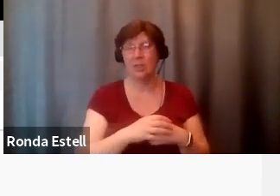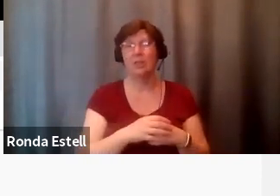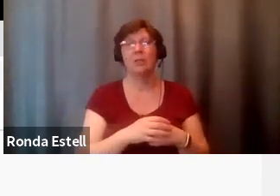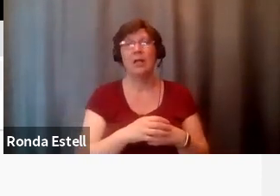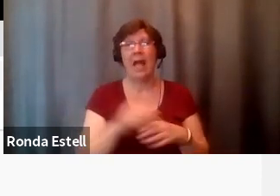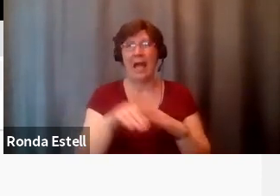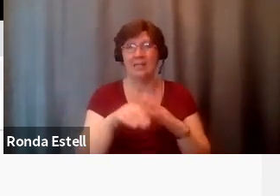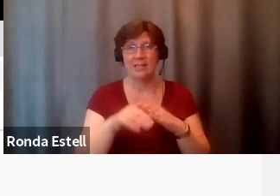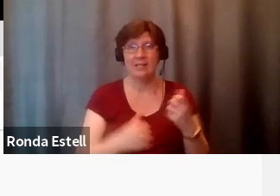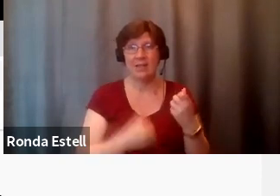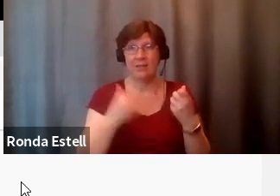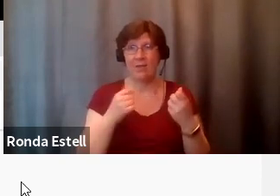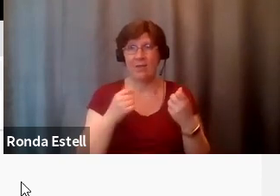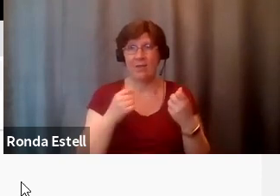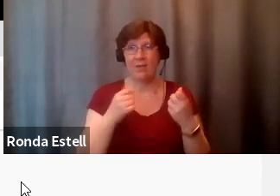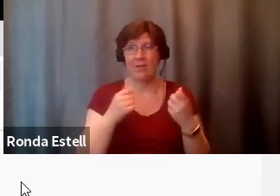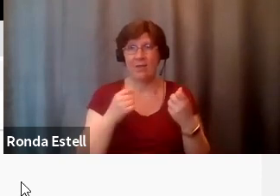Access Living and one other,